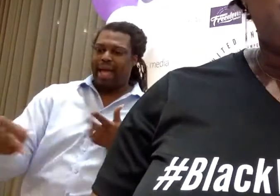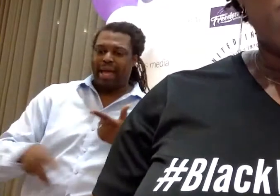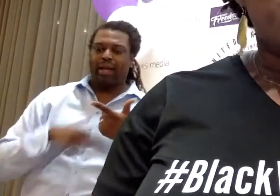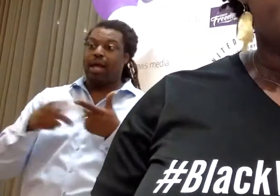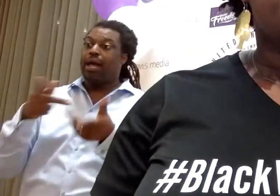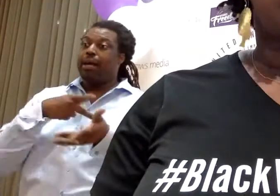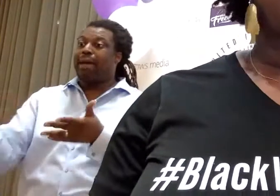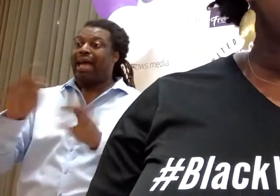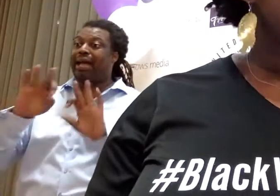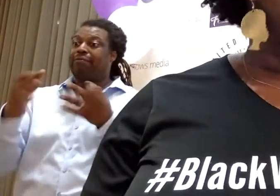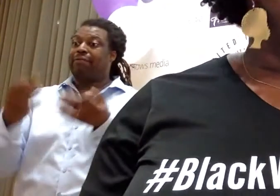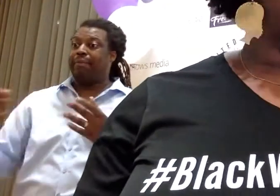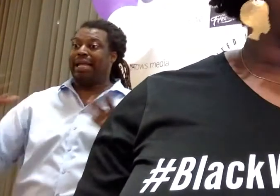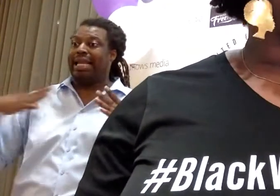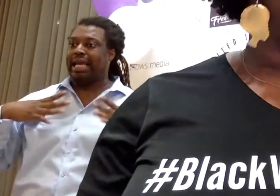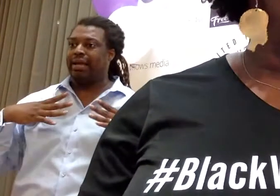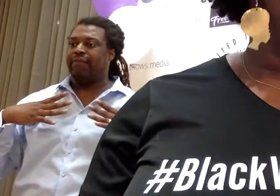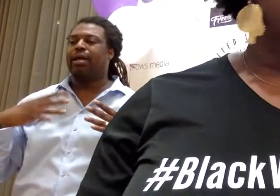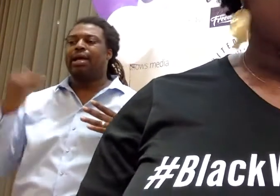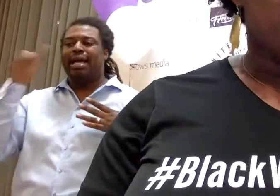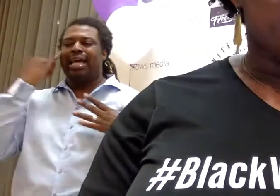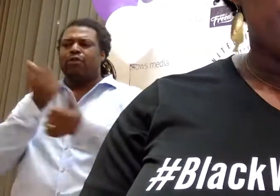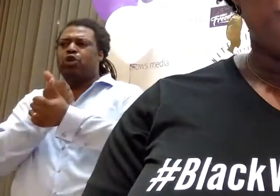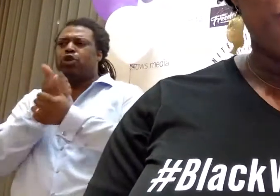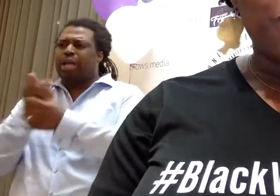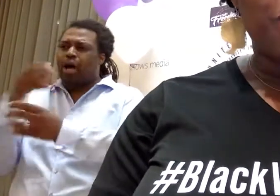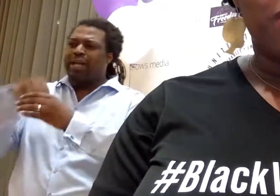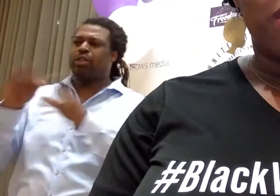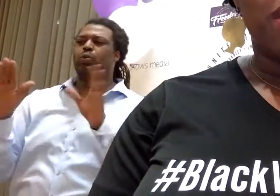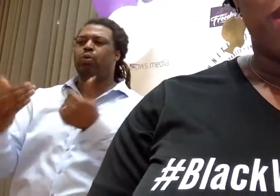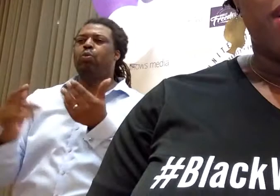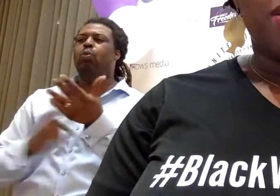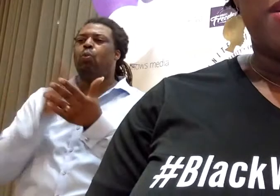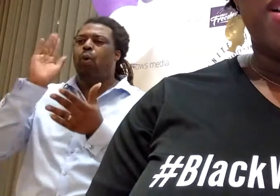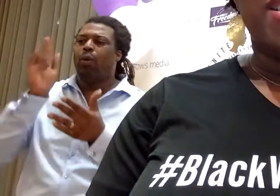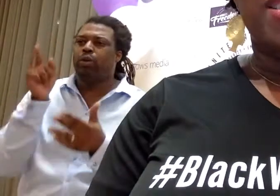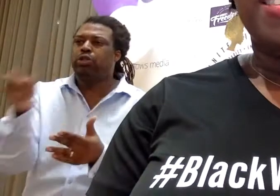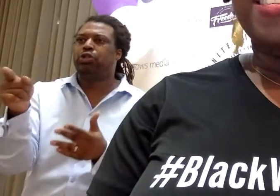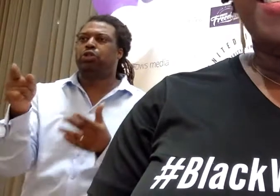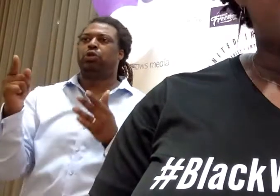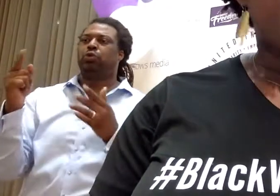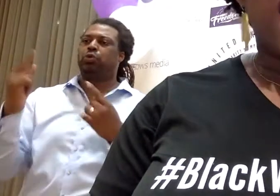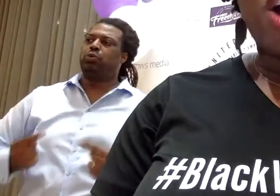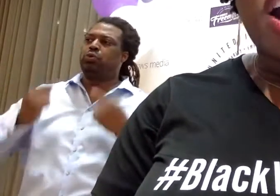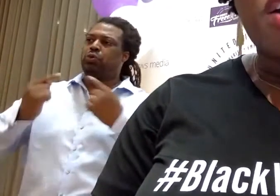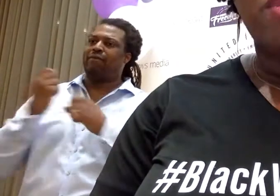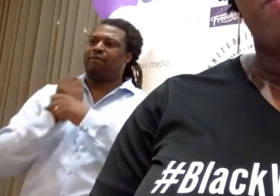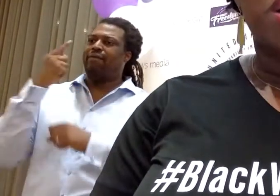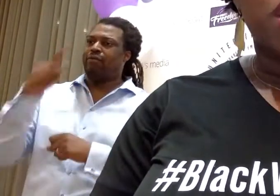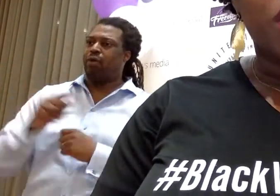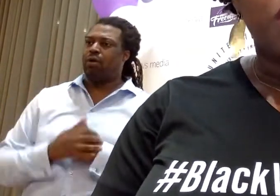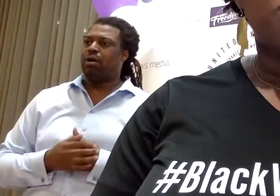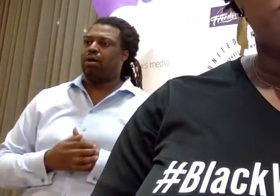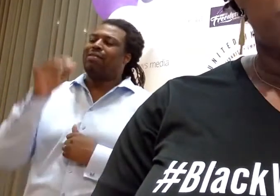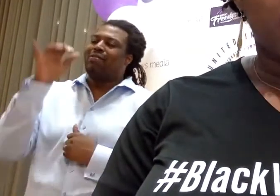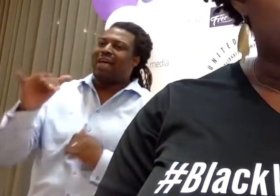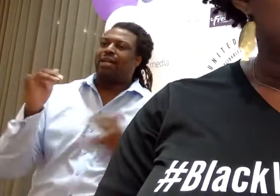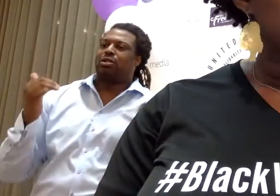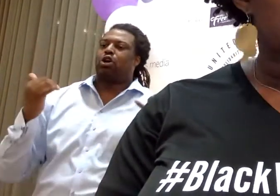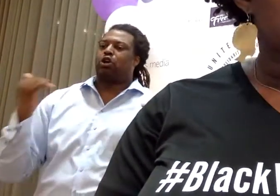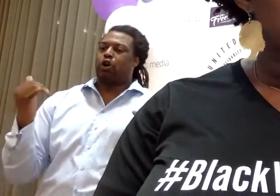leave? What would you fight for if you were in the room? Sisters, that's our current